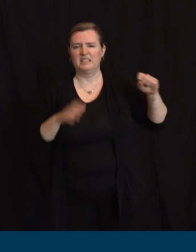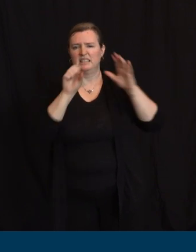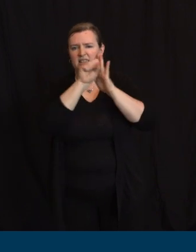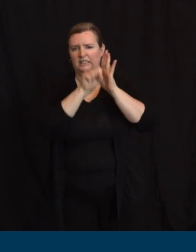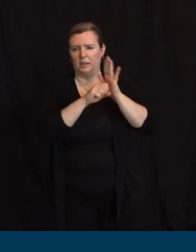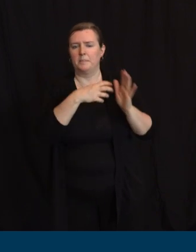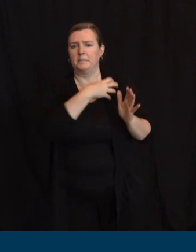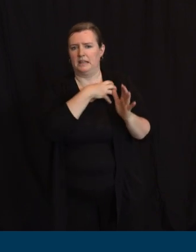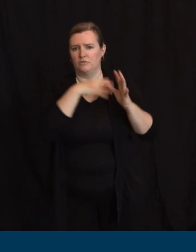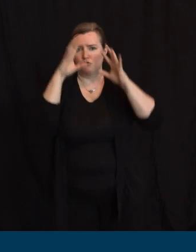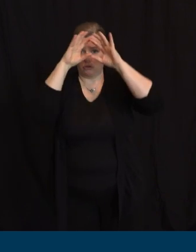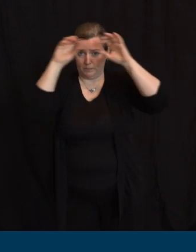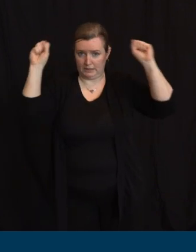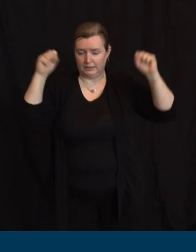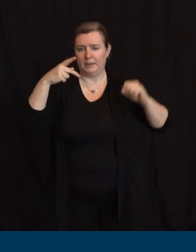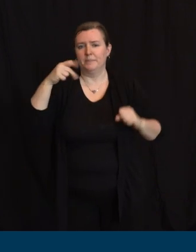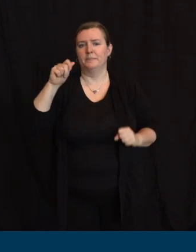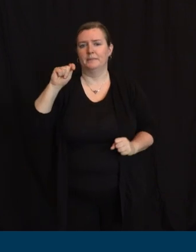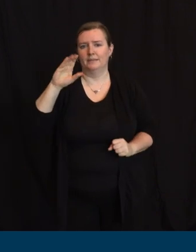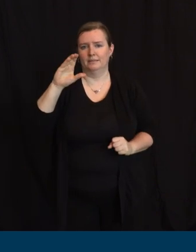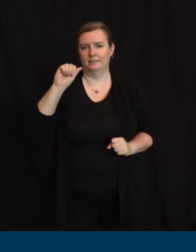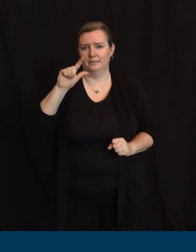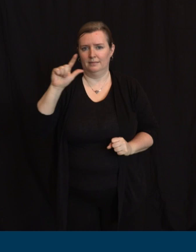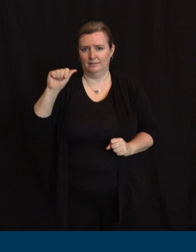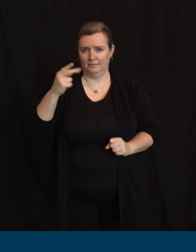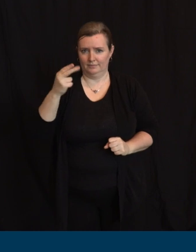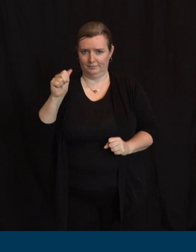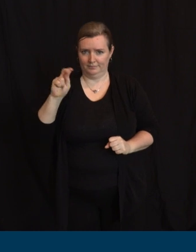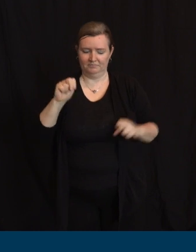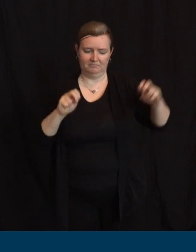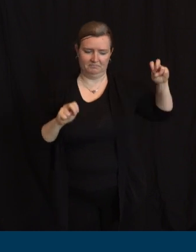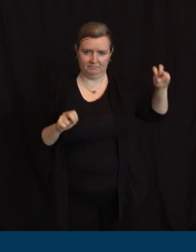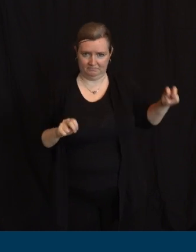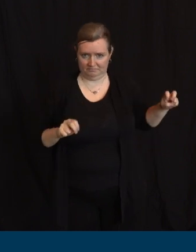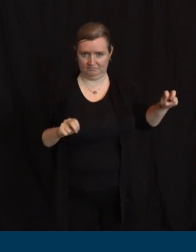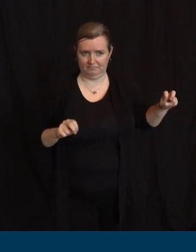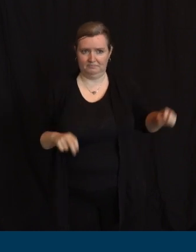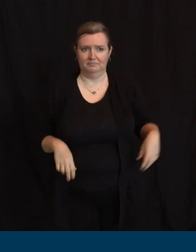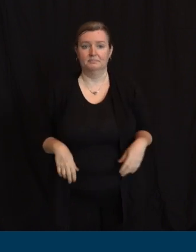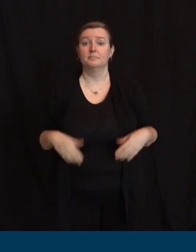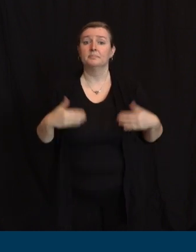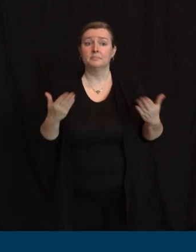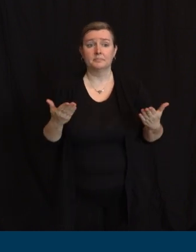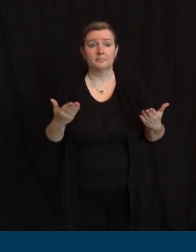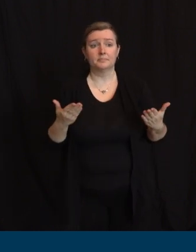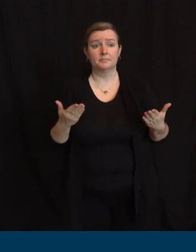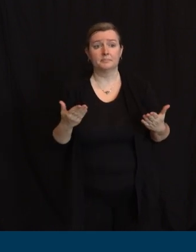Callahan. So we'll get right to the numbers if we can. Today, we are reporting an additional